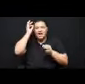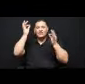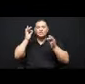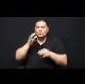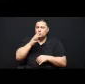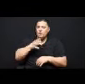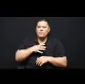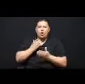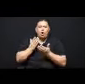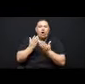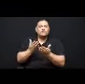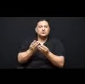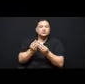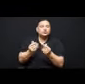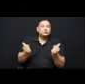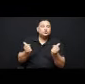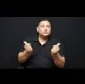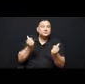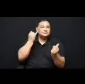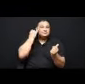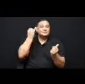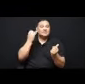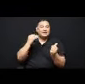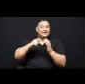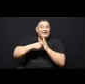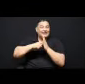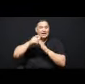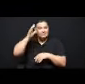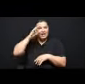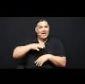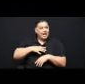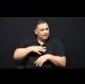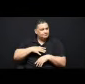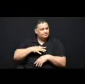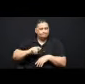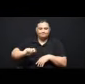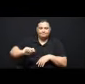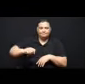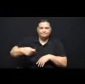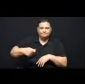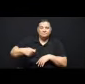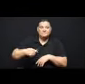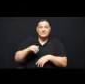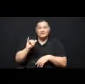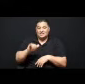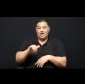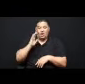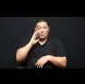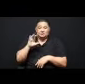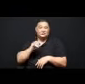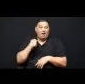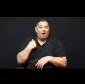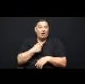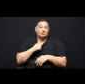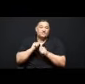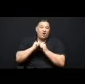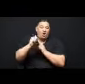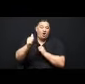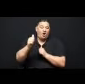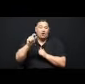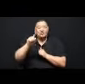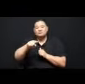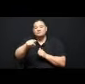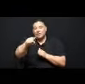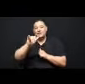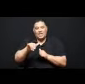A man turns the ignition. This will take us far. That's how it went down. Goodbye is a tide